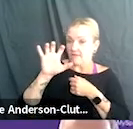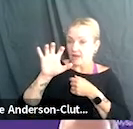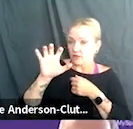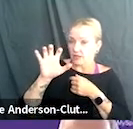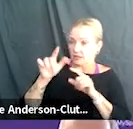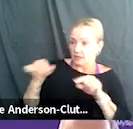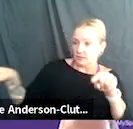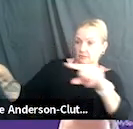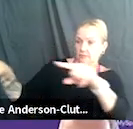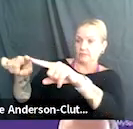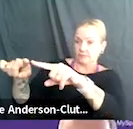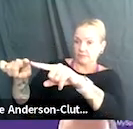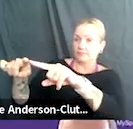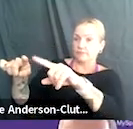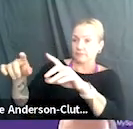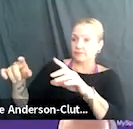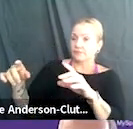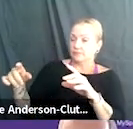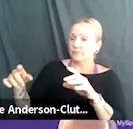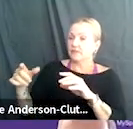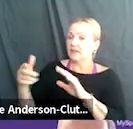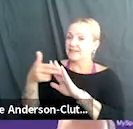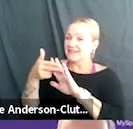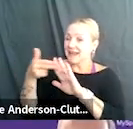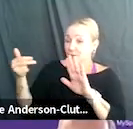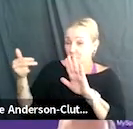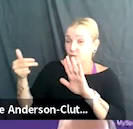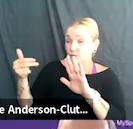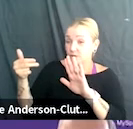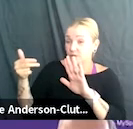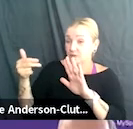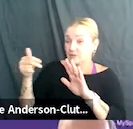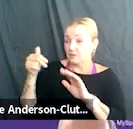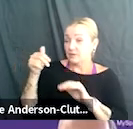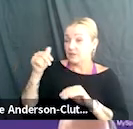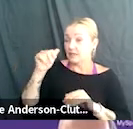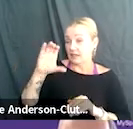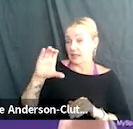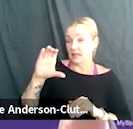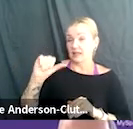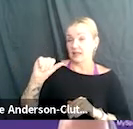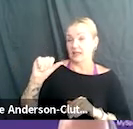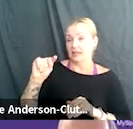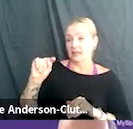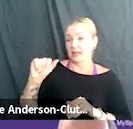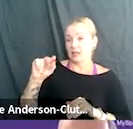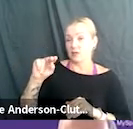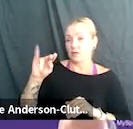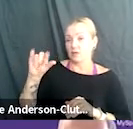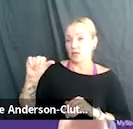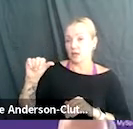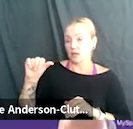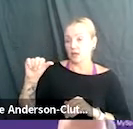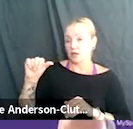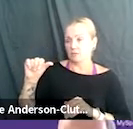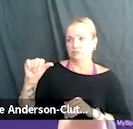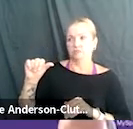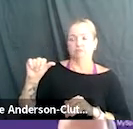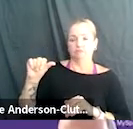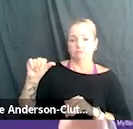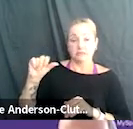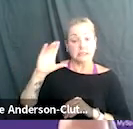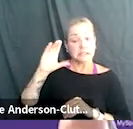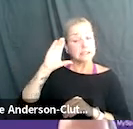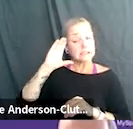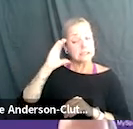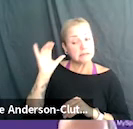criteria for what she described as catatonia. It seems like an awfully high number to me. But she also said that nobody under 15 had